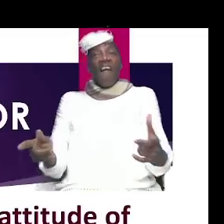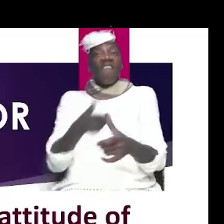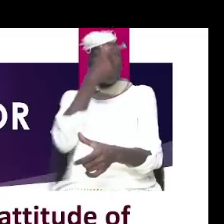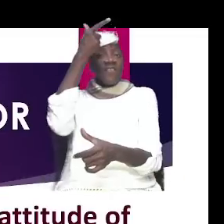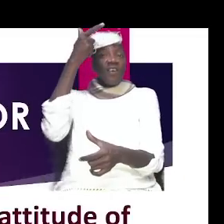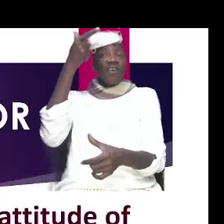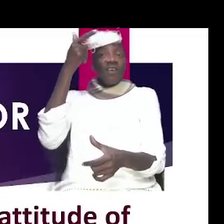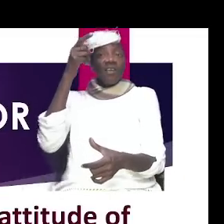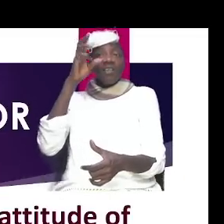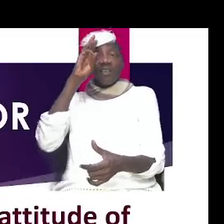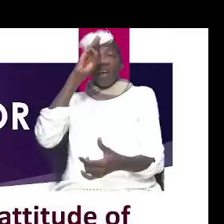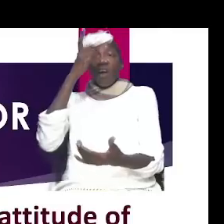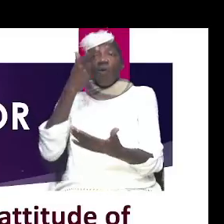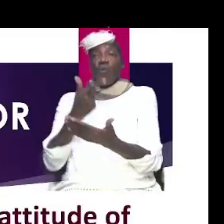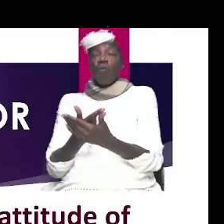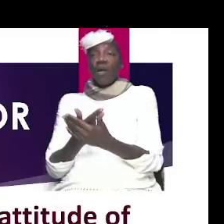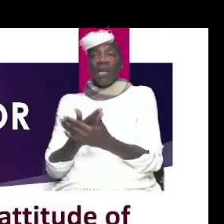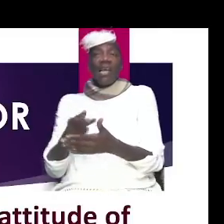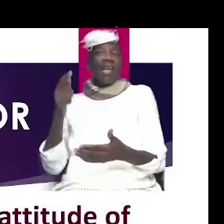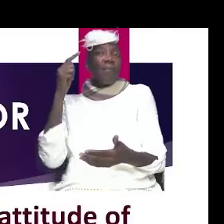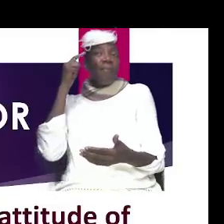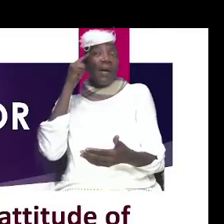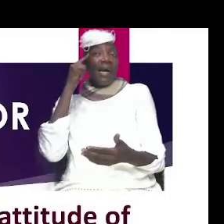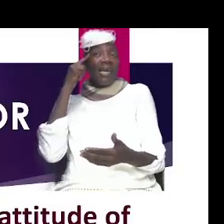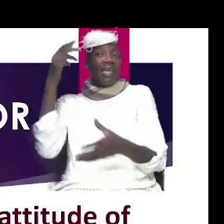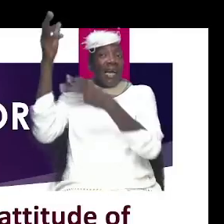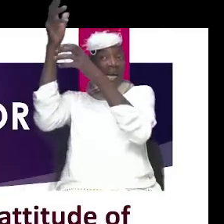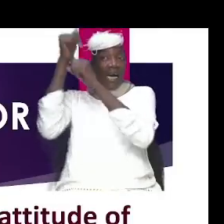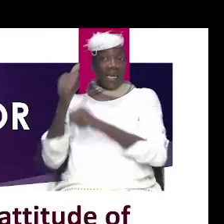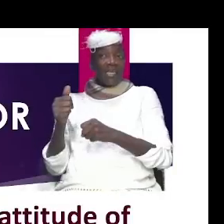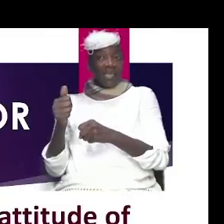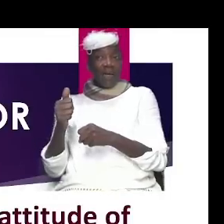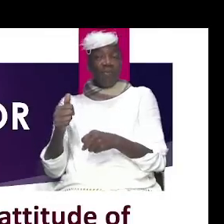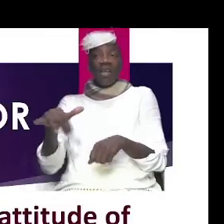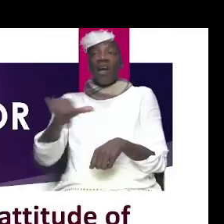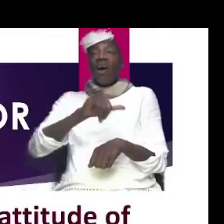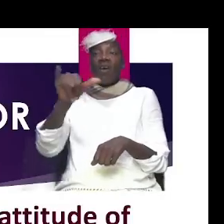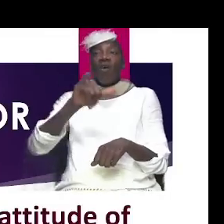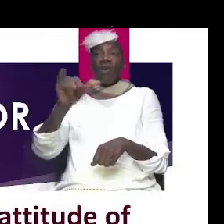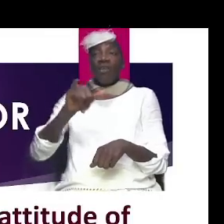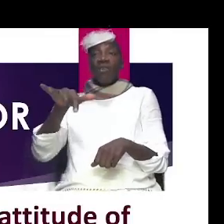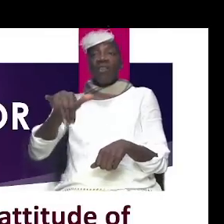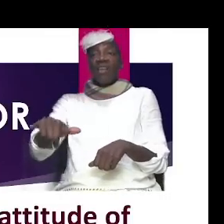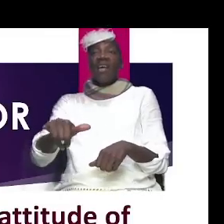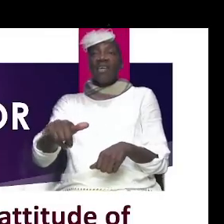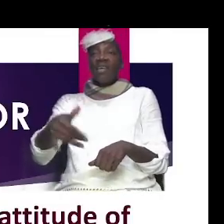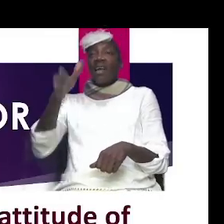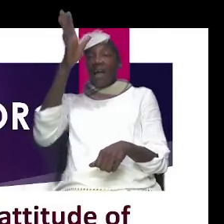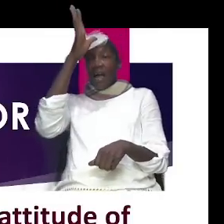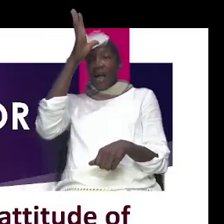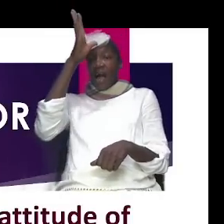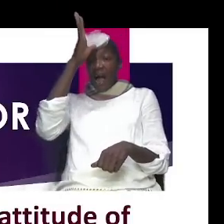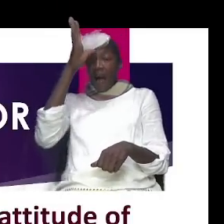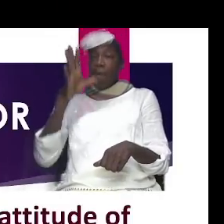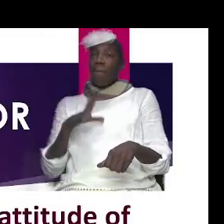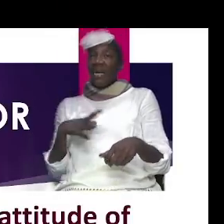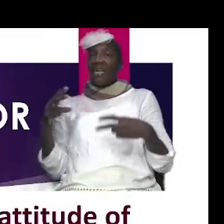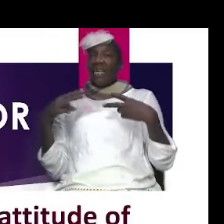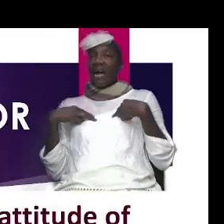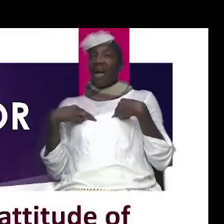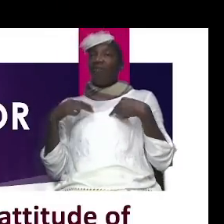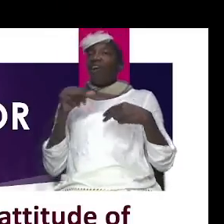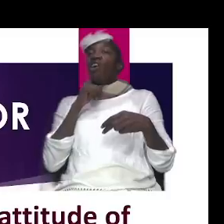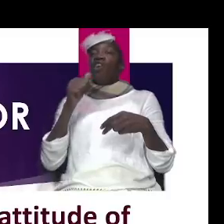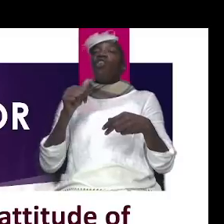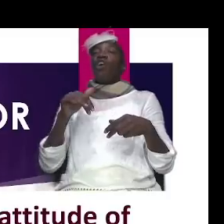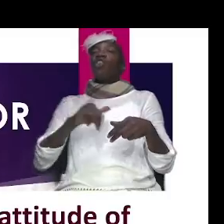willing mind, it is accepted according to that a man hath, and not according